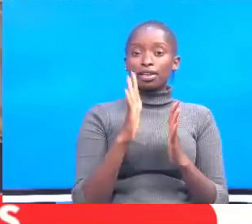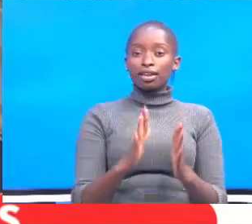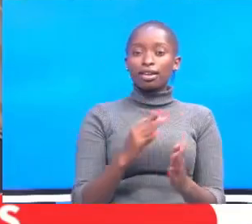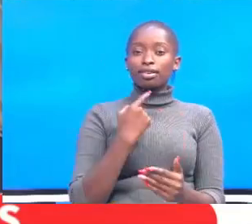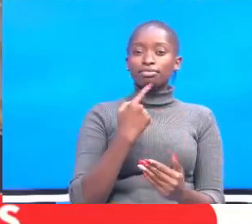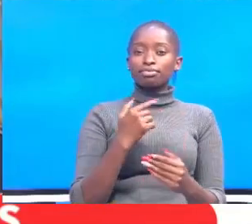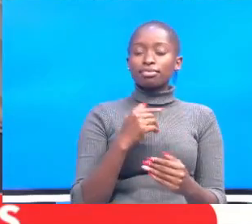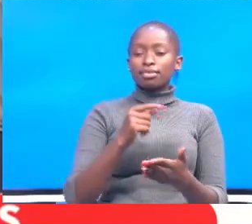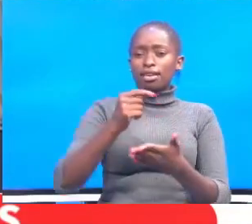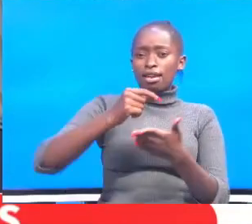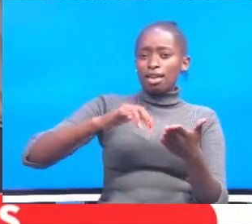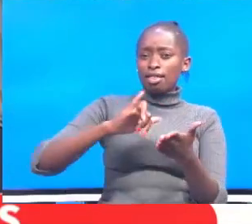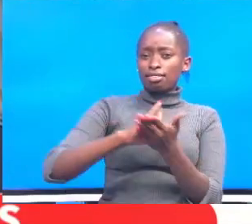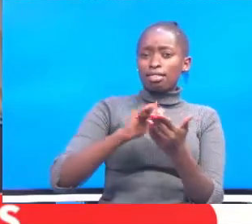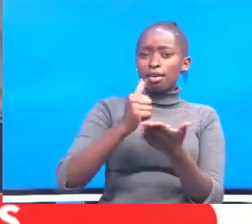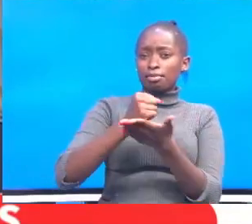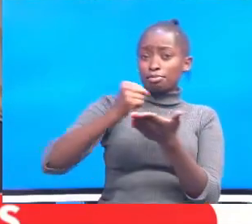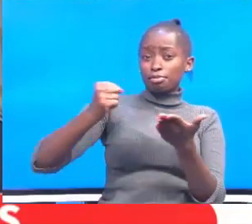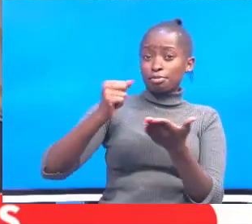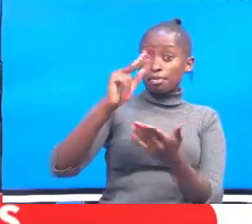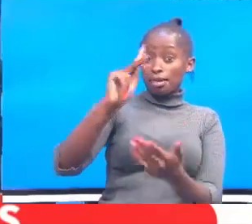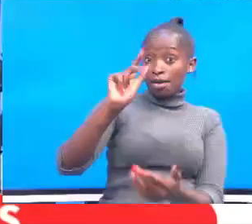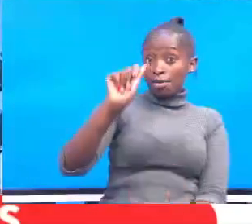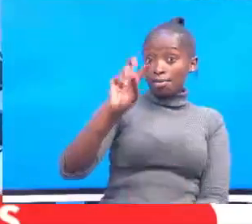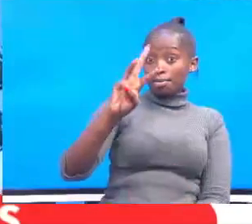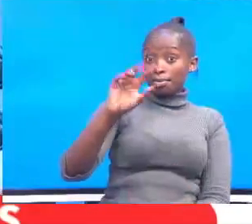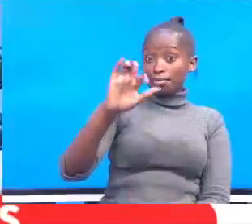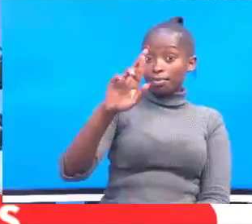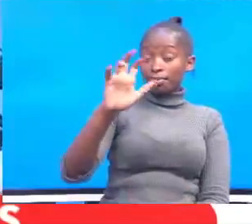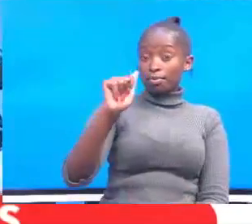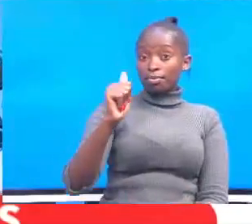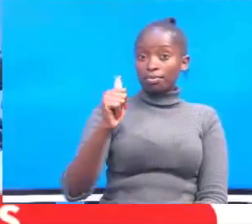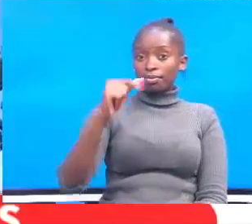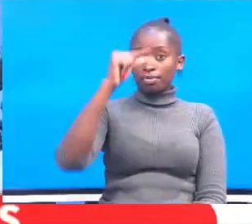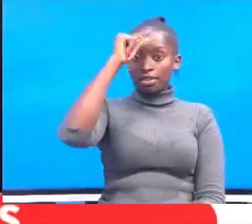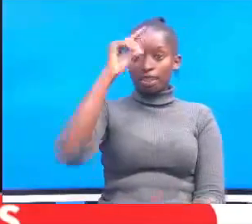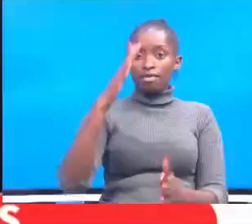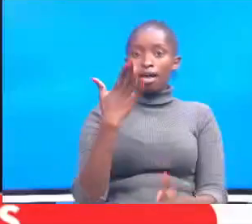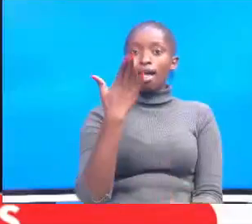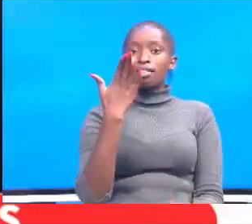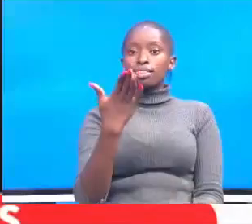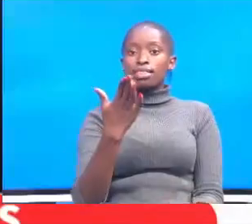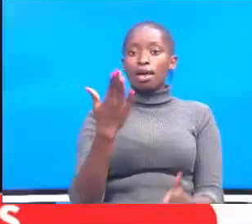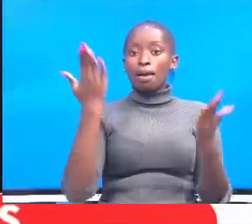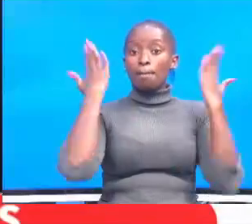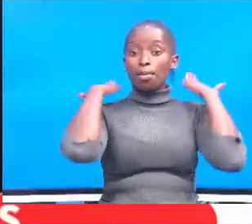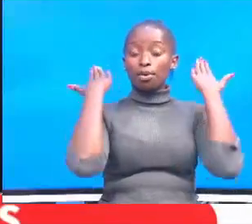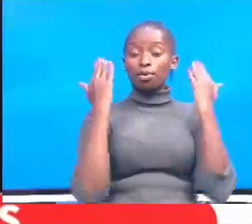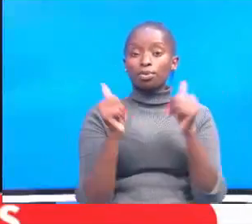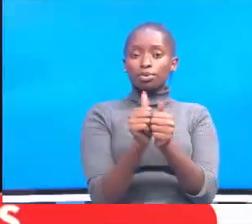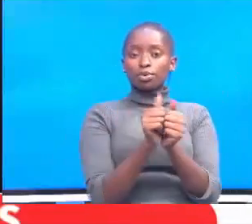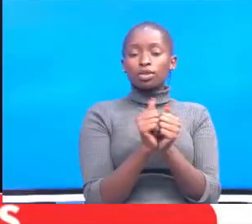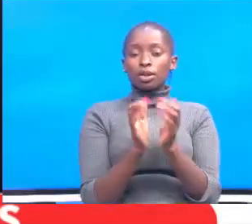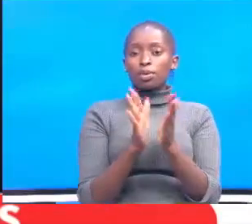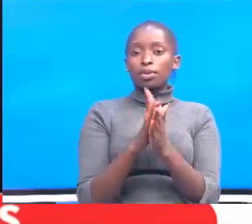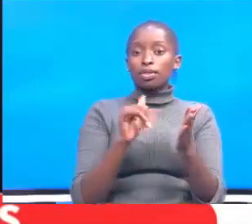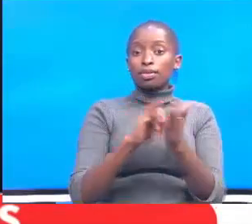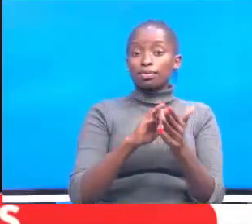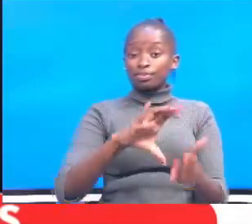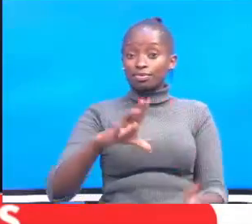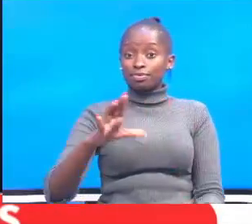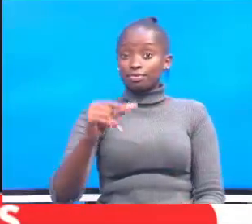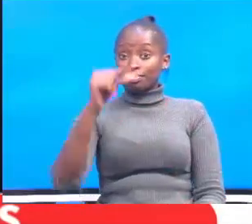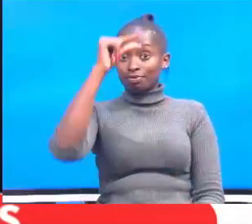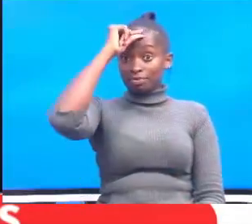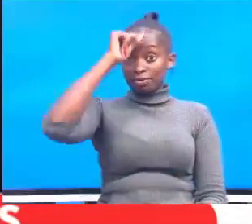motion for impeachment of Kawira Mwangaza to Senate Speaker Amason Kingi in accordance with the County Government's Act, which stipulates that